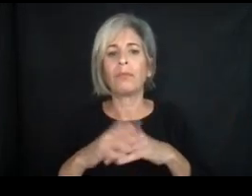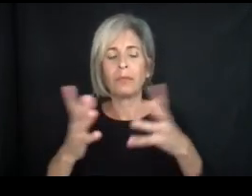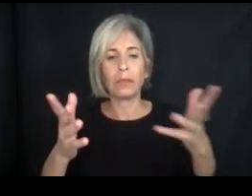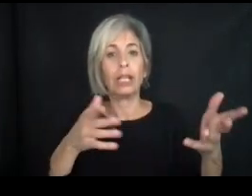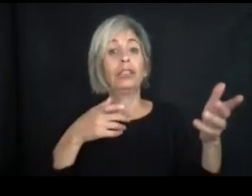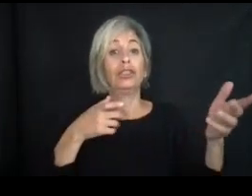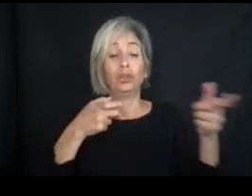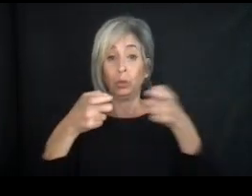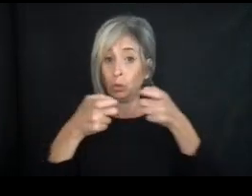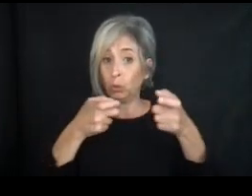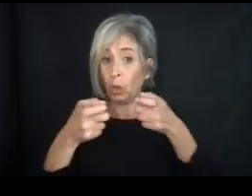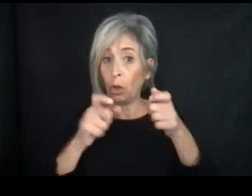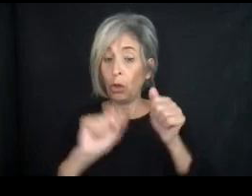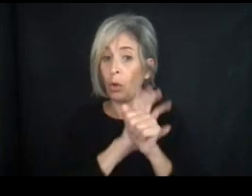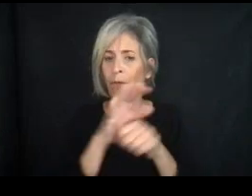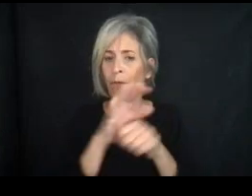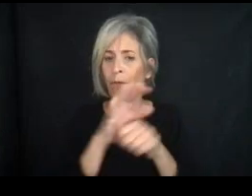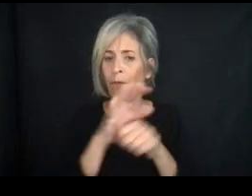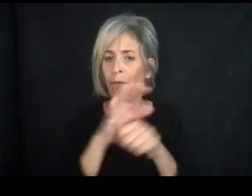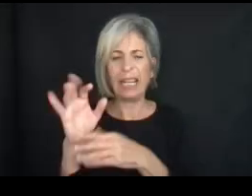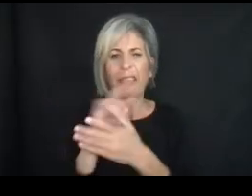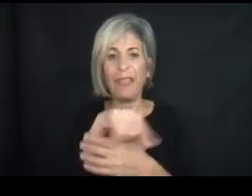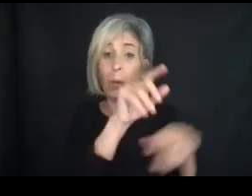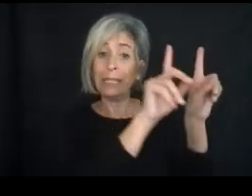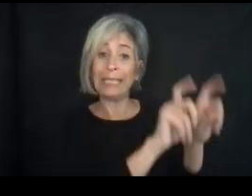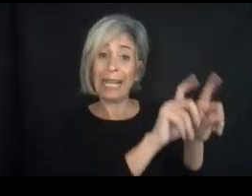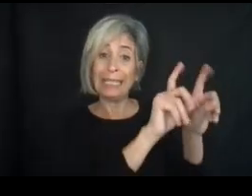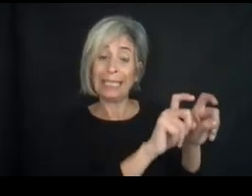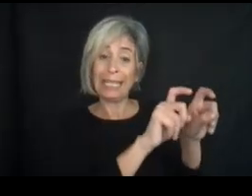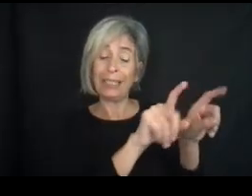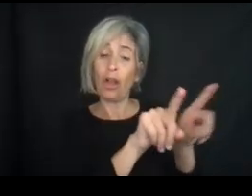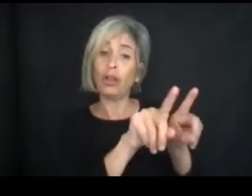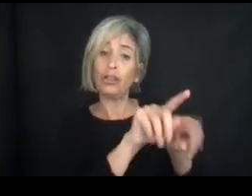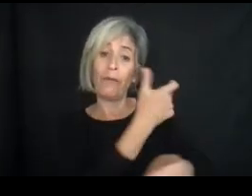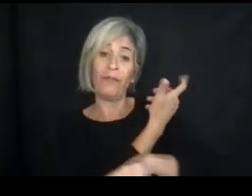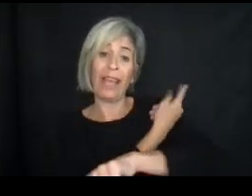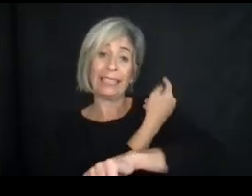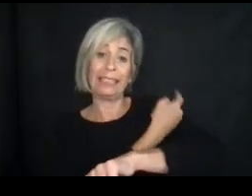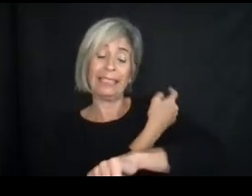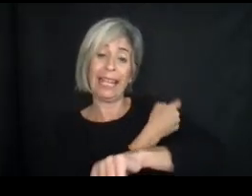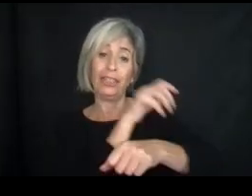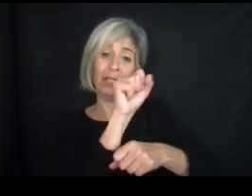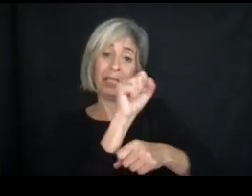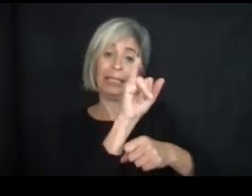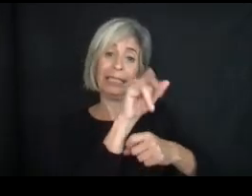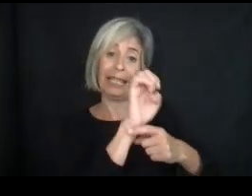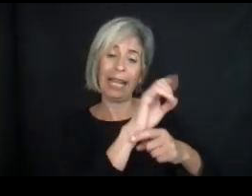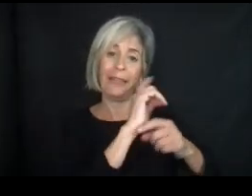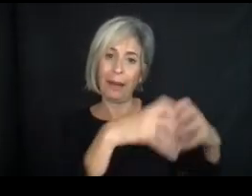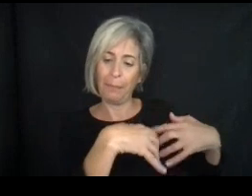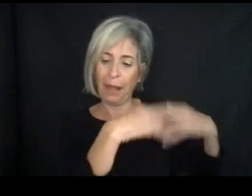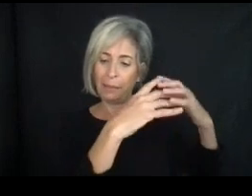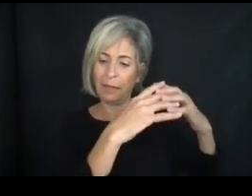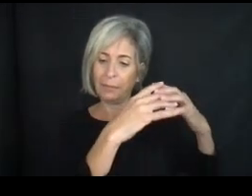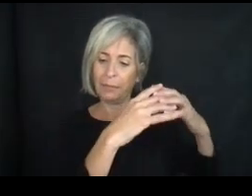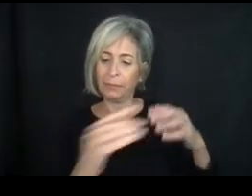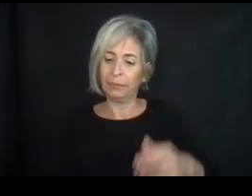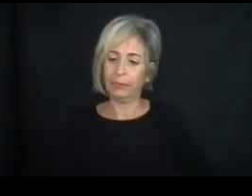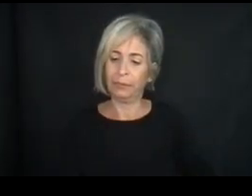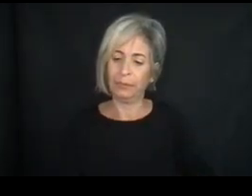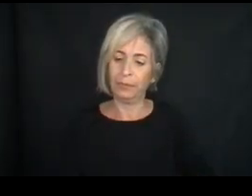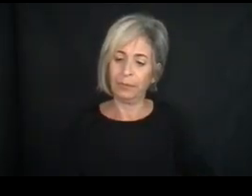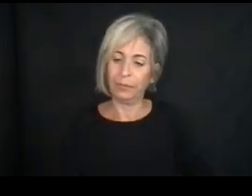COVID-19, those were those testing and vaccination sites that you saw the city pop up throughout